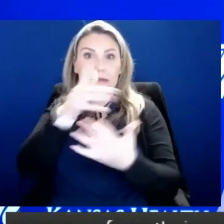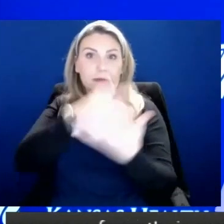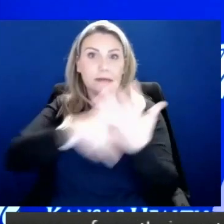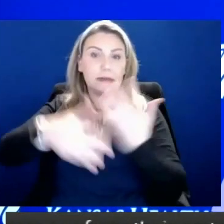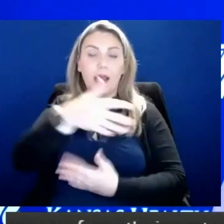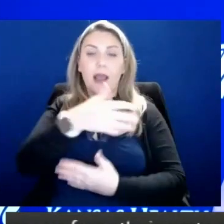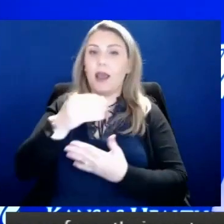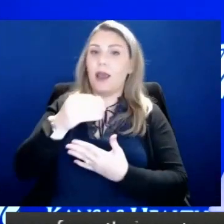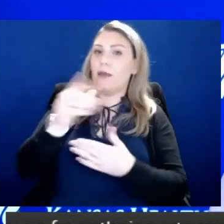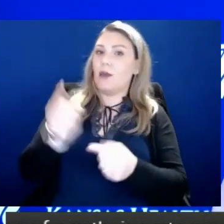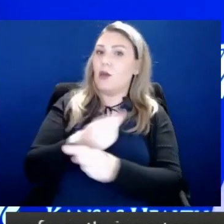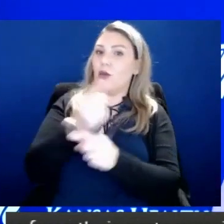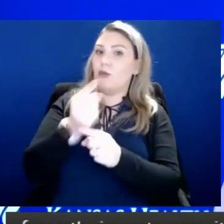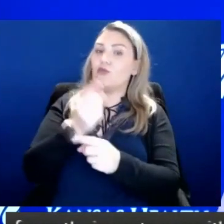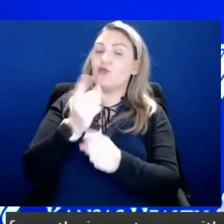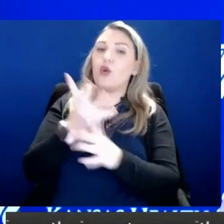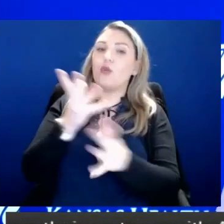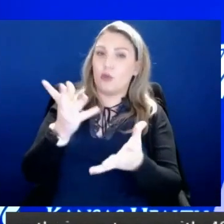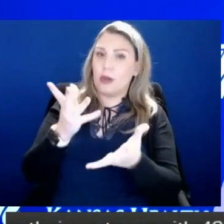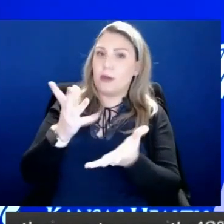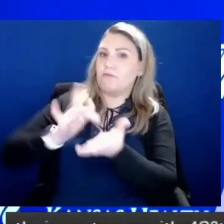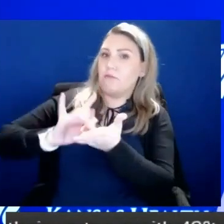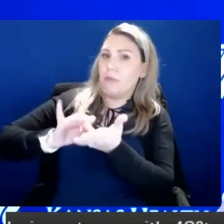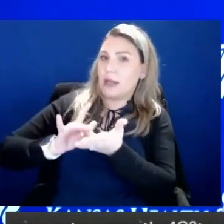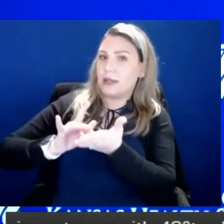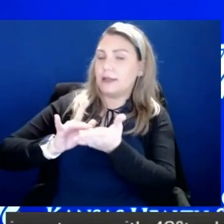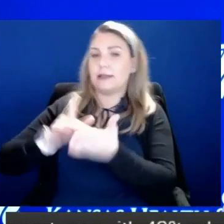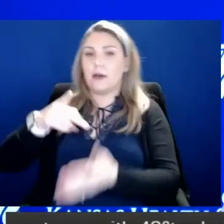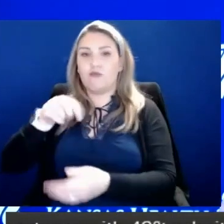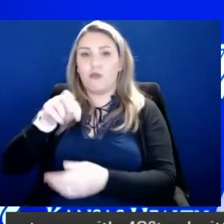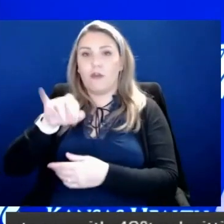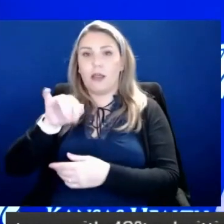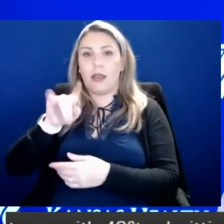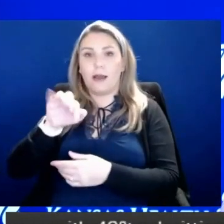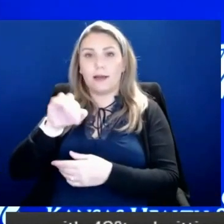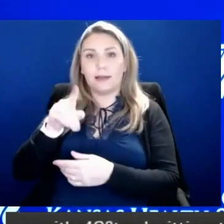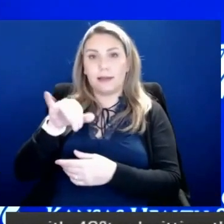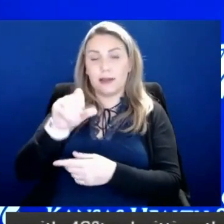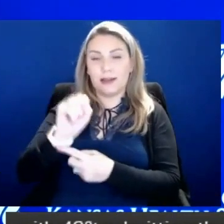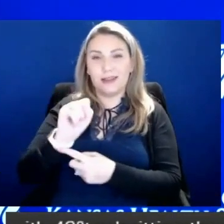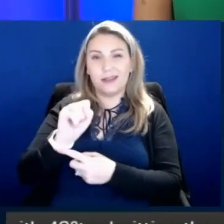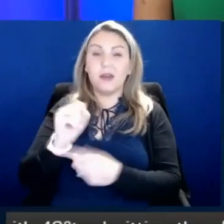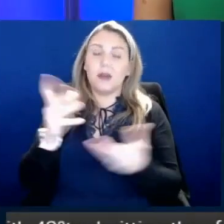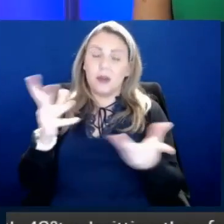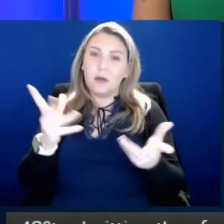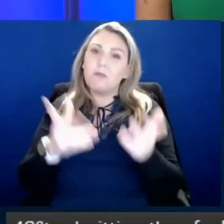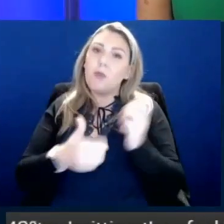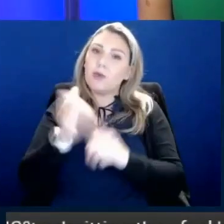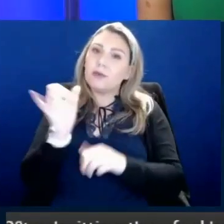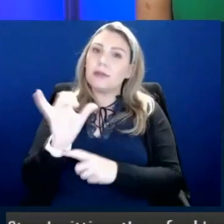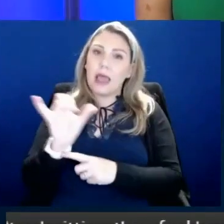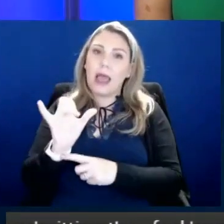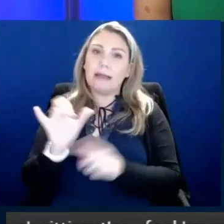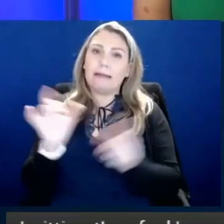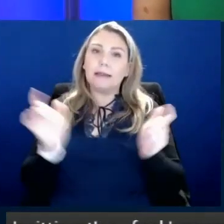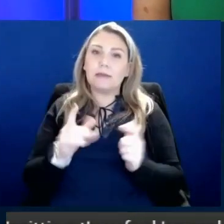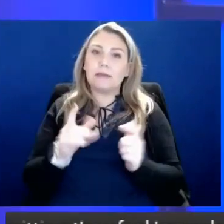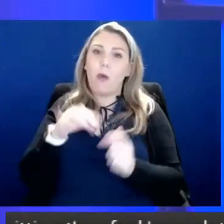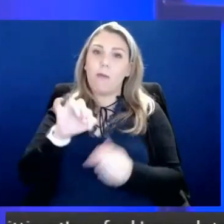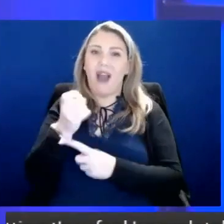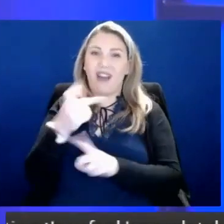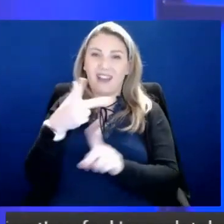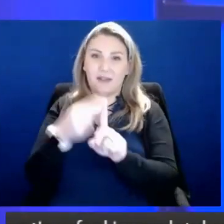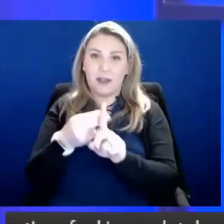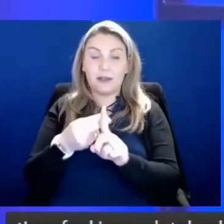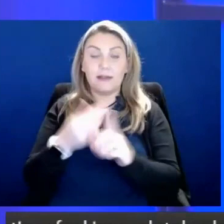post-exposure prophylaxis, i.e. probably the smallpox vaccine that has been used in the past. All right, thanks for that update, Dr. Hawkinson. Up